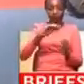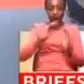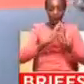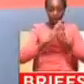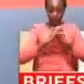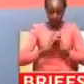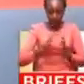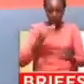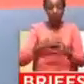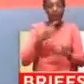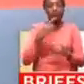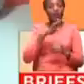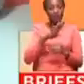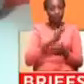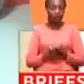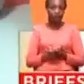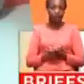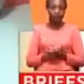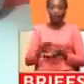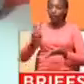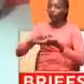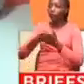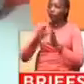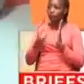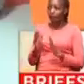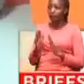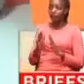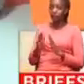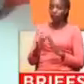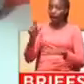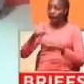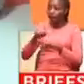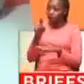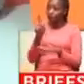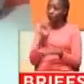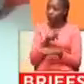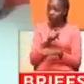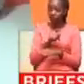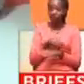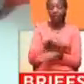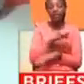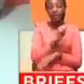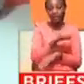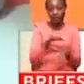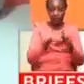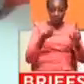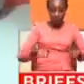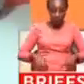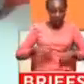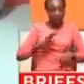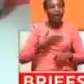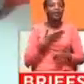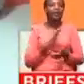So it means if someone interferes with your star, they've interfered with your destiny, life? With your life, yeah.